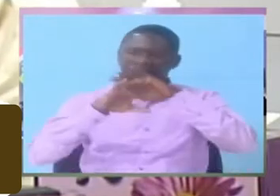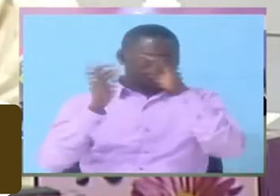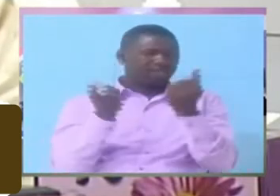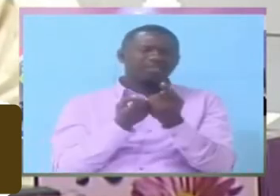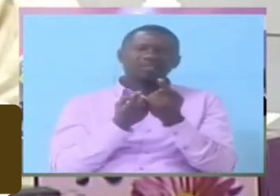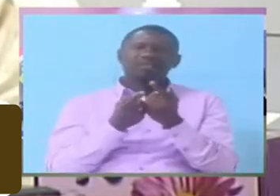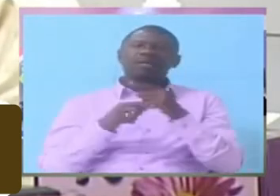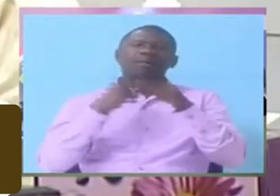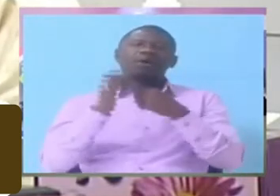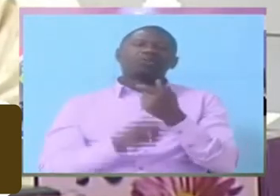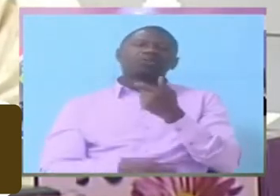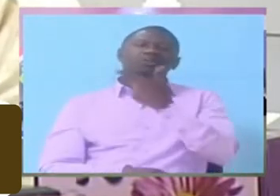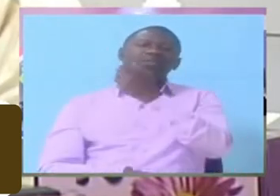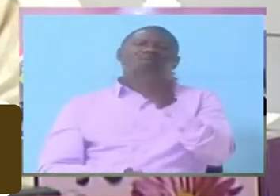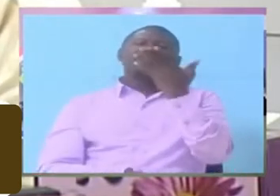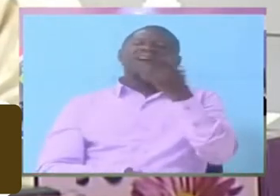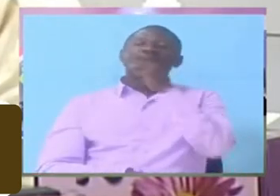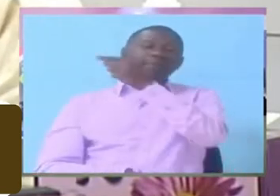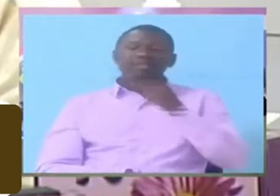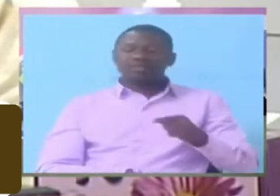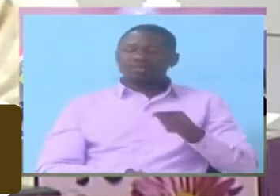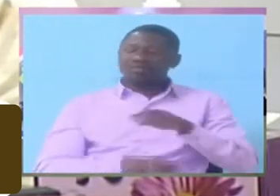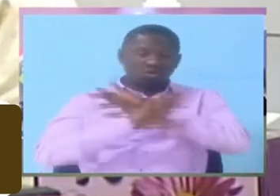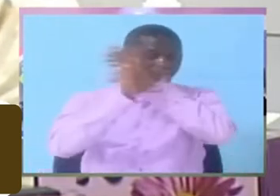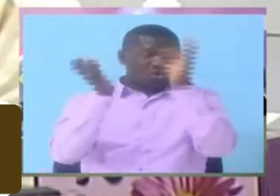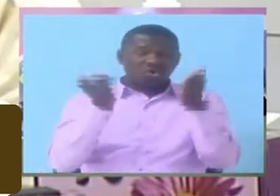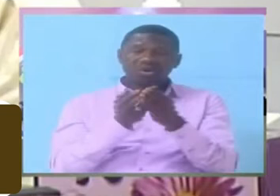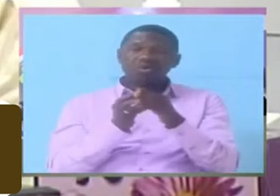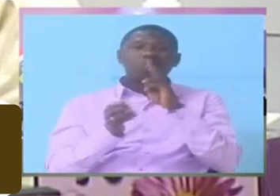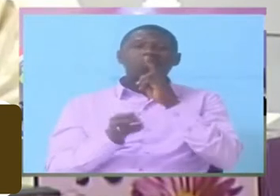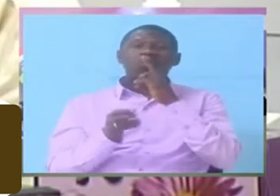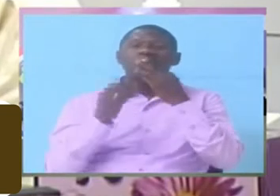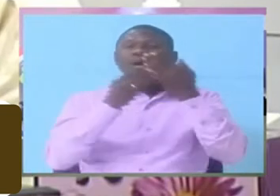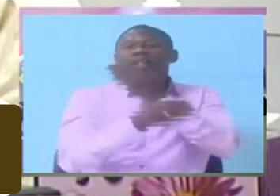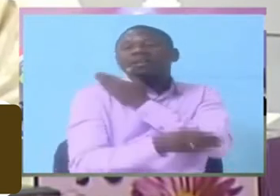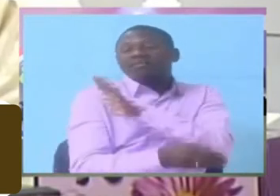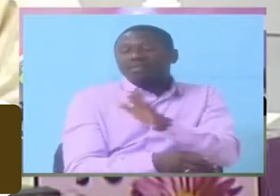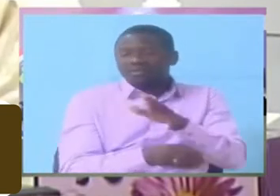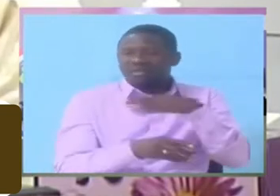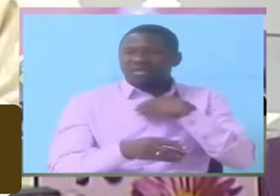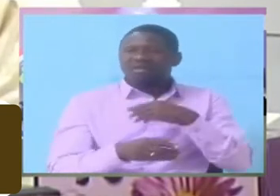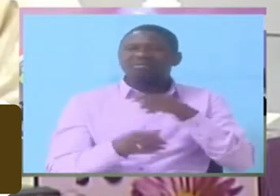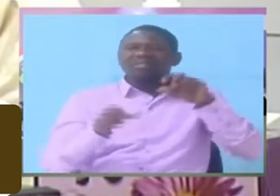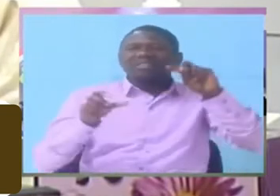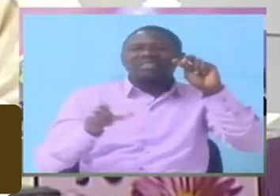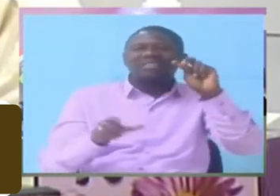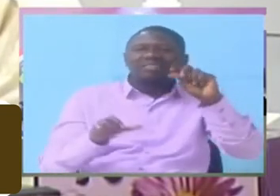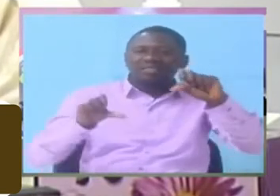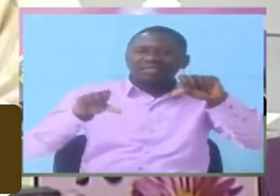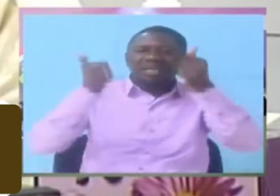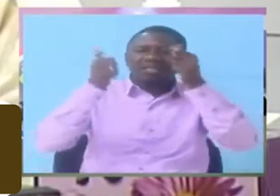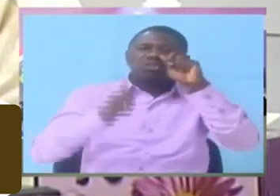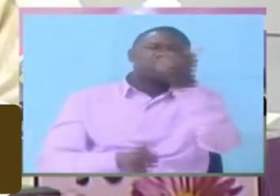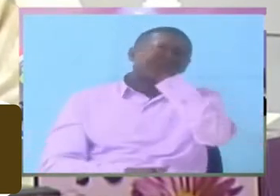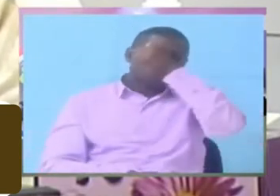Quite 75% of those that are dismissed were recruits. That menu be ye by wonya nia be yirika kemola tawro wala ni lulo be mu